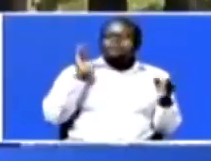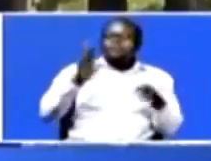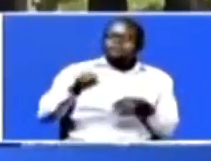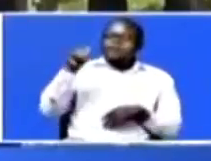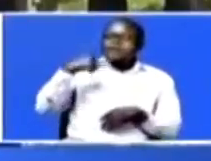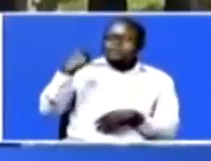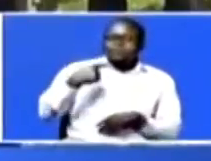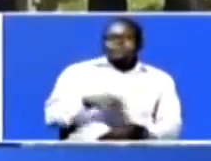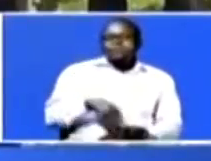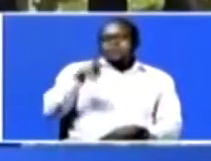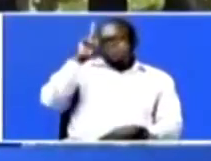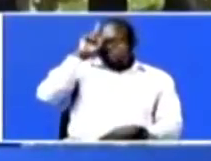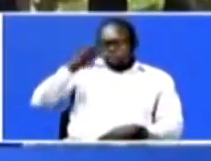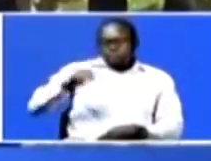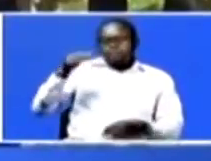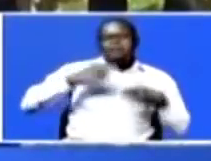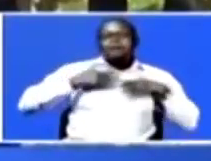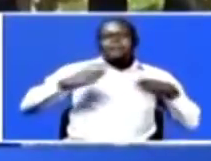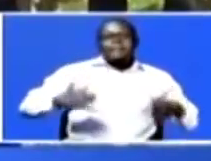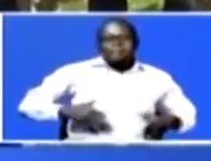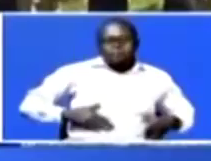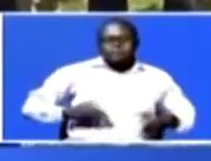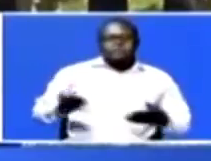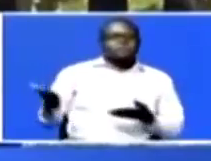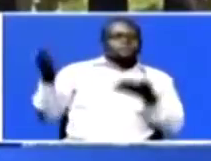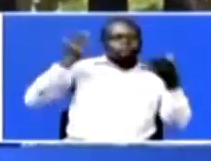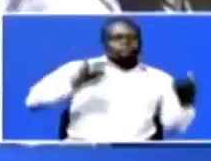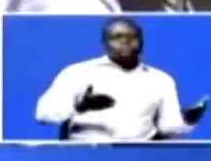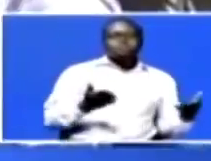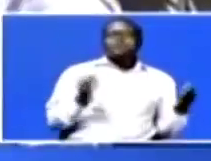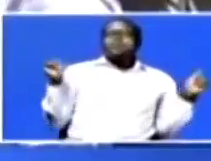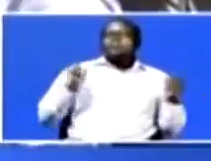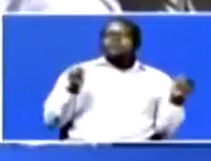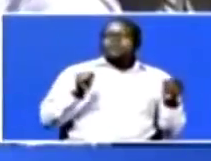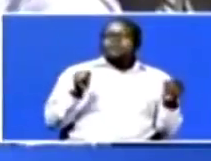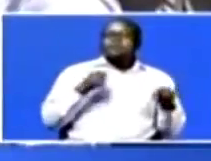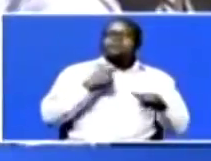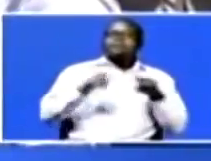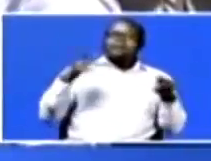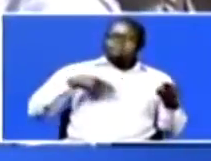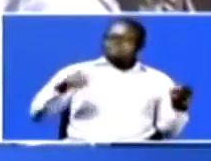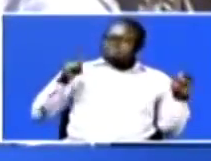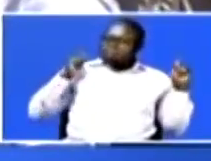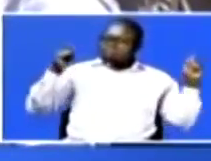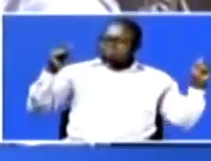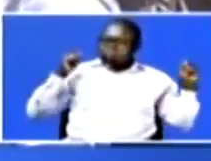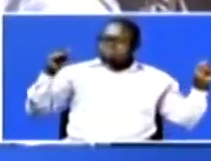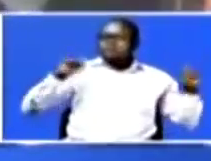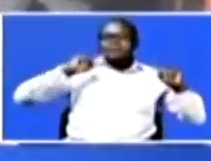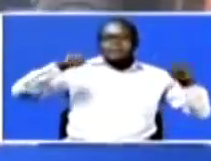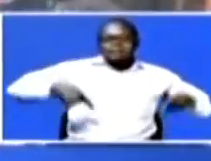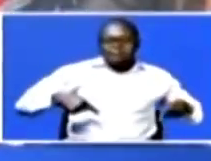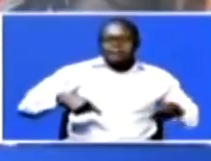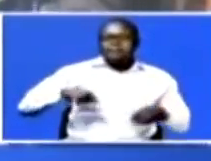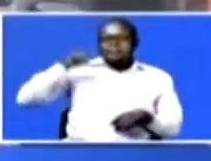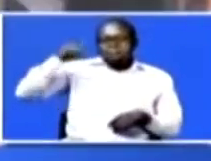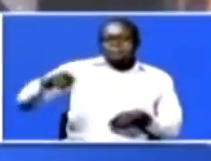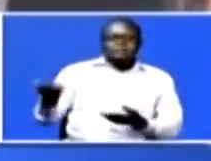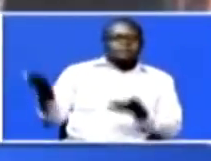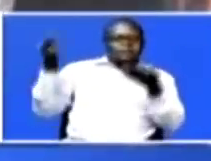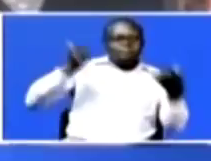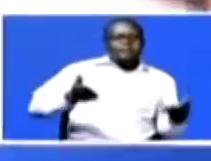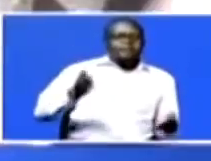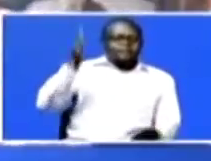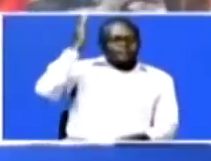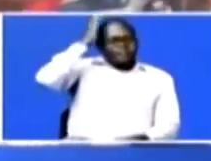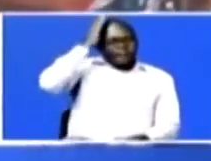nani? Police removed the body to the Egerton University mortuary amid protests from residents who demanded that the head be